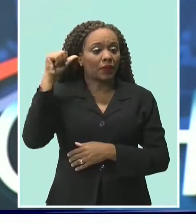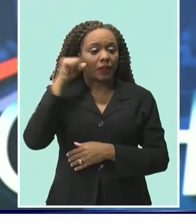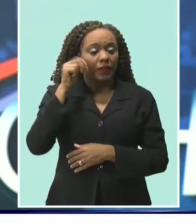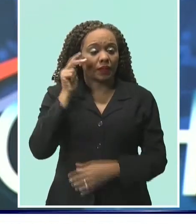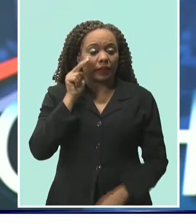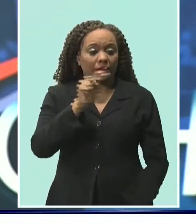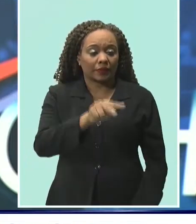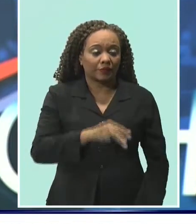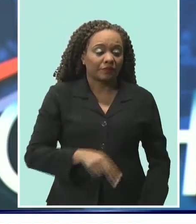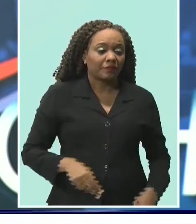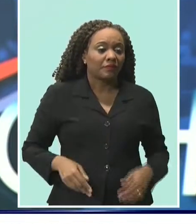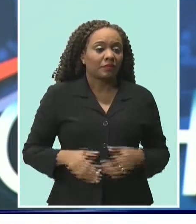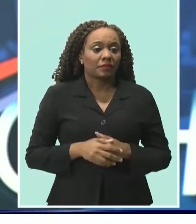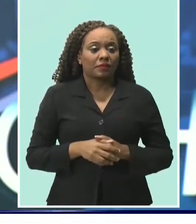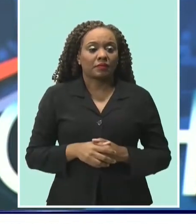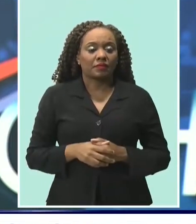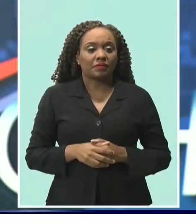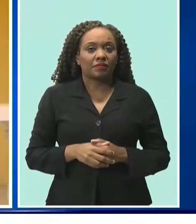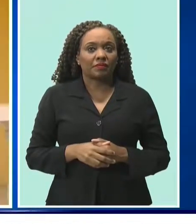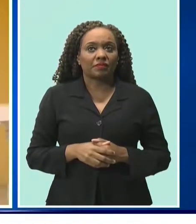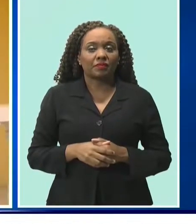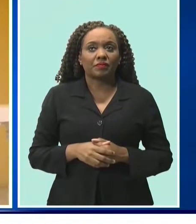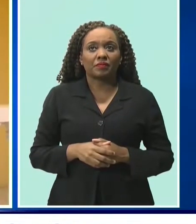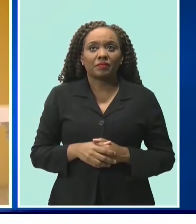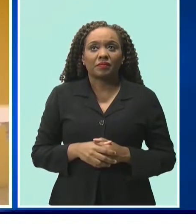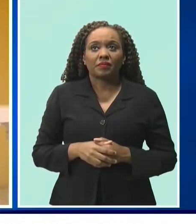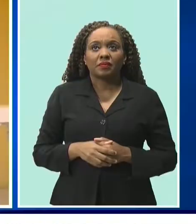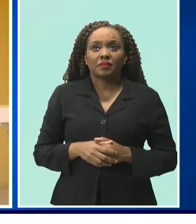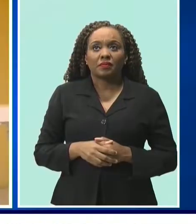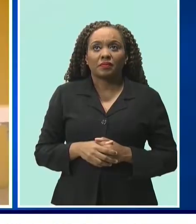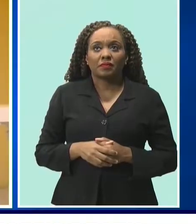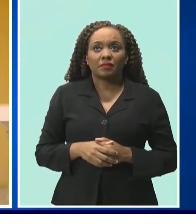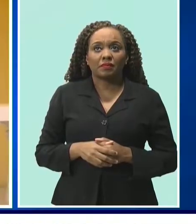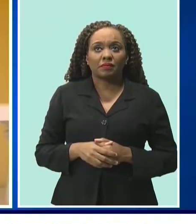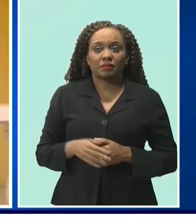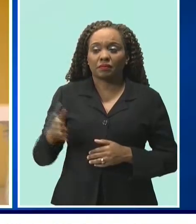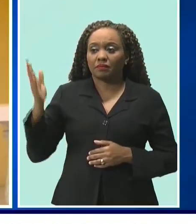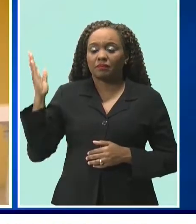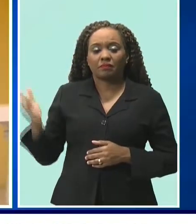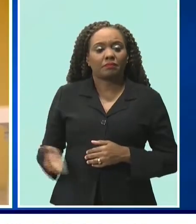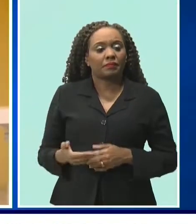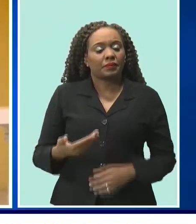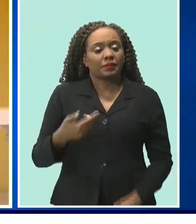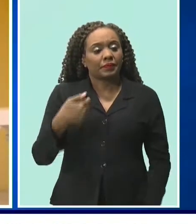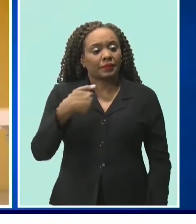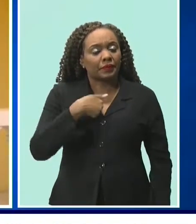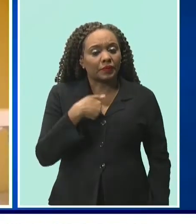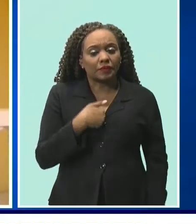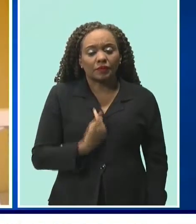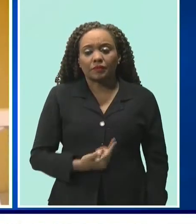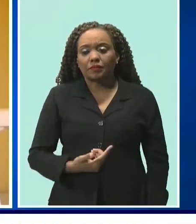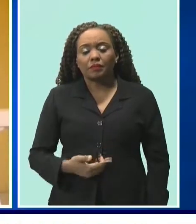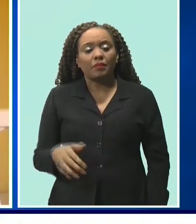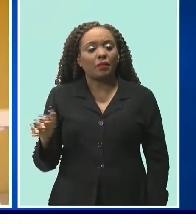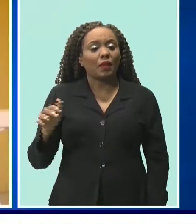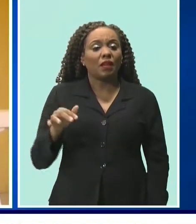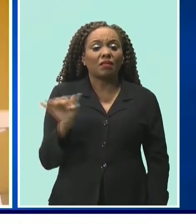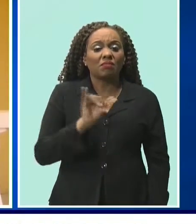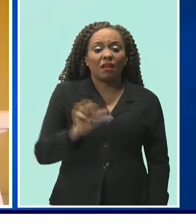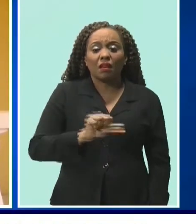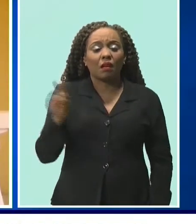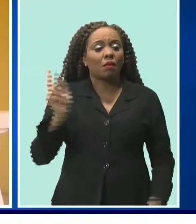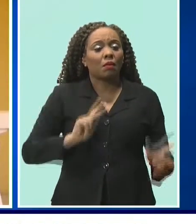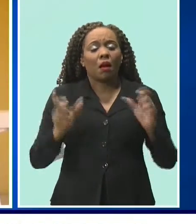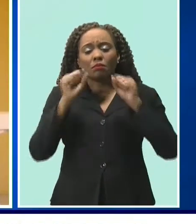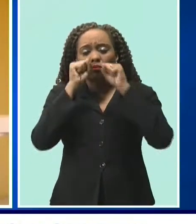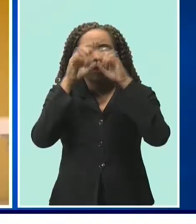Griffith reports. I am, like many others, in a state of shock, sorrow